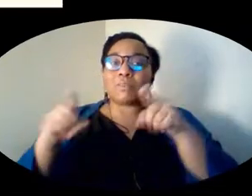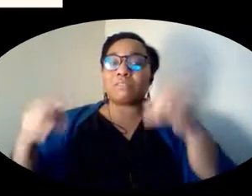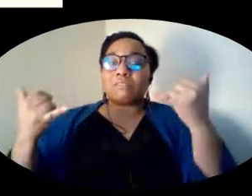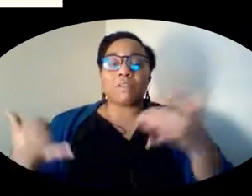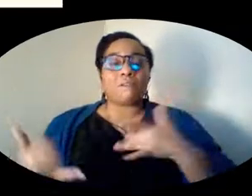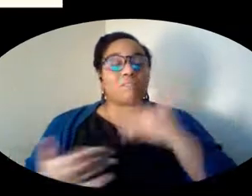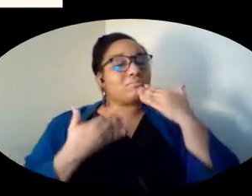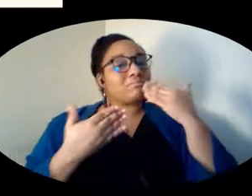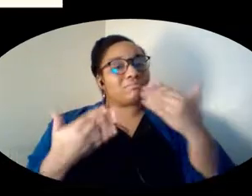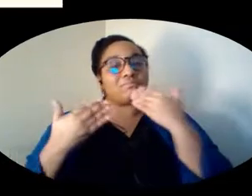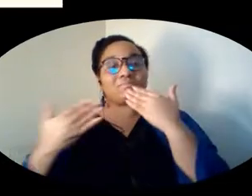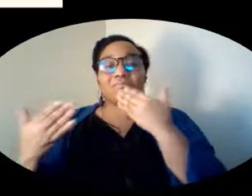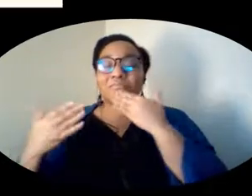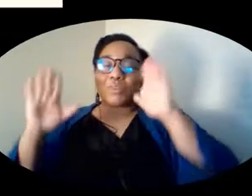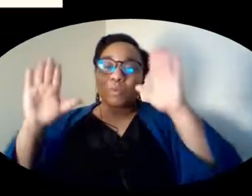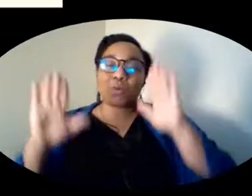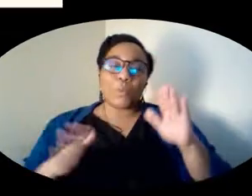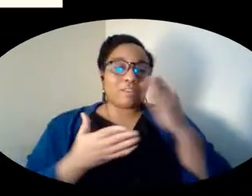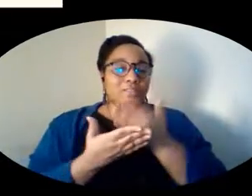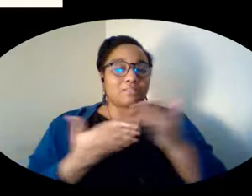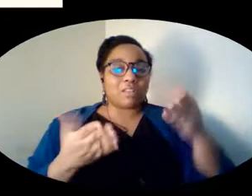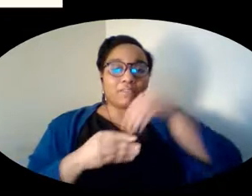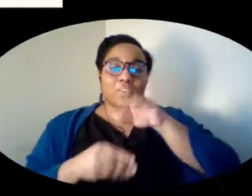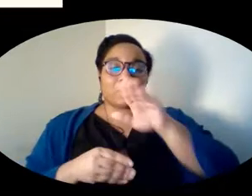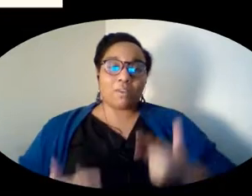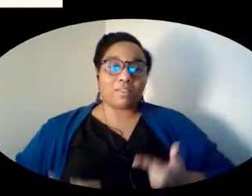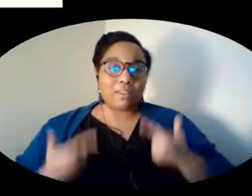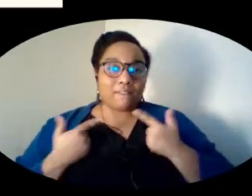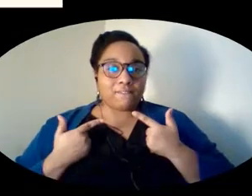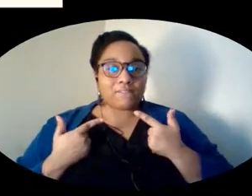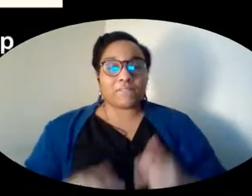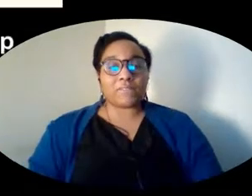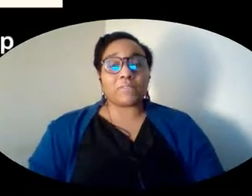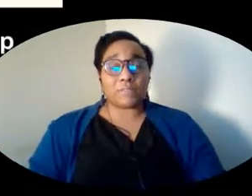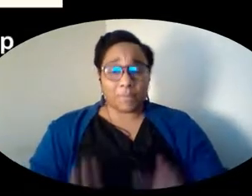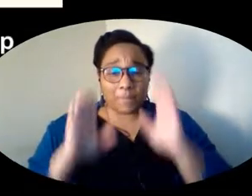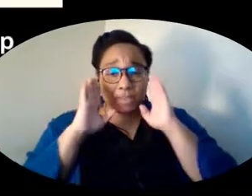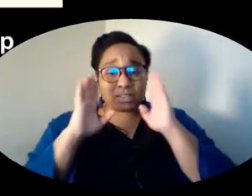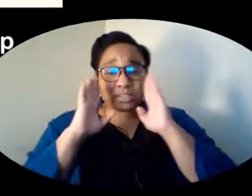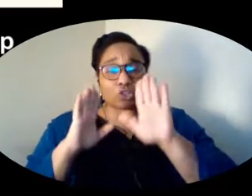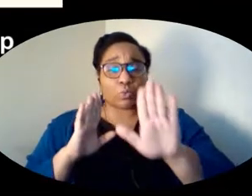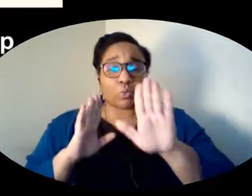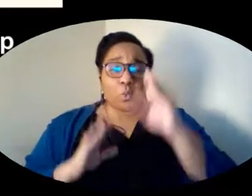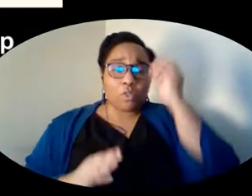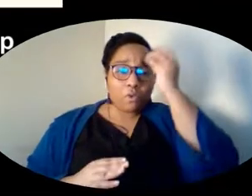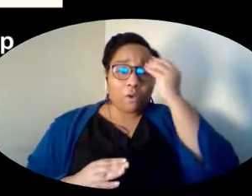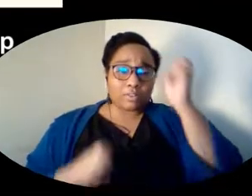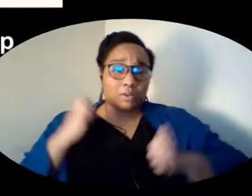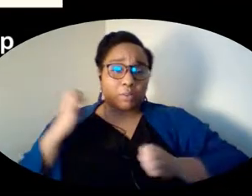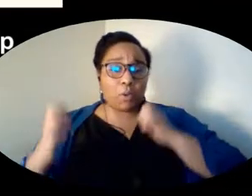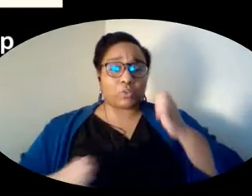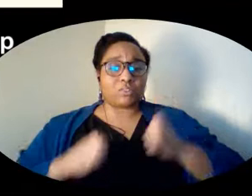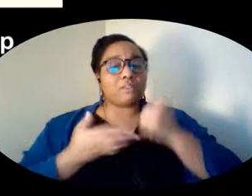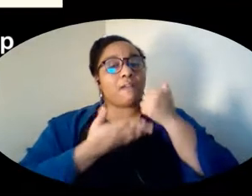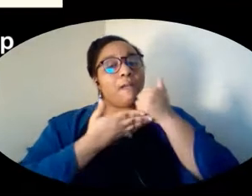feel gratitude towards all the great stuff in your life. Paying attention to your own thoughts and